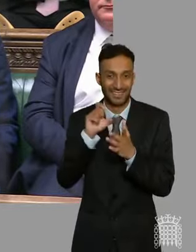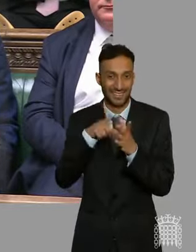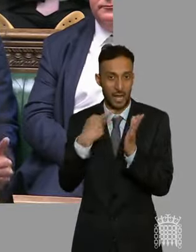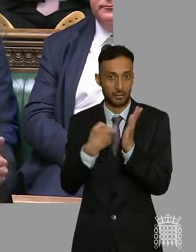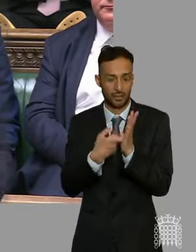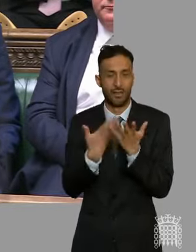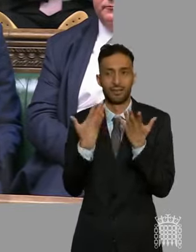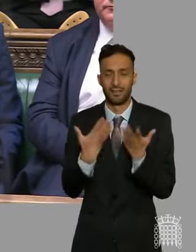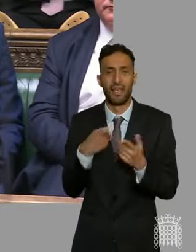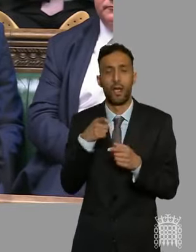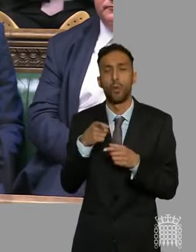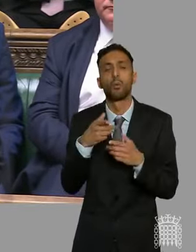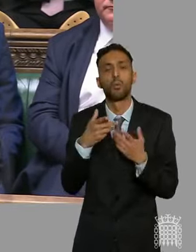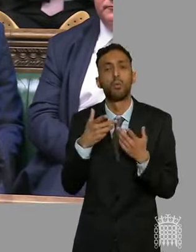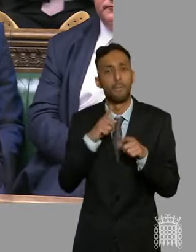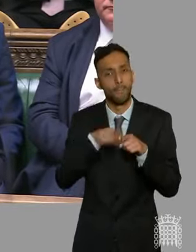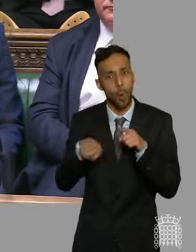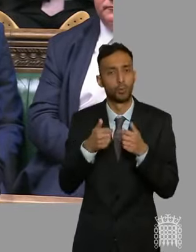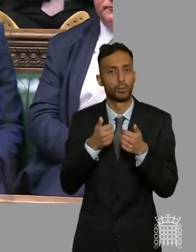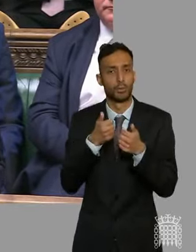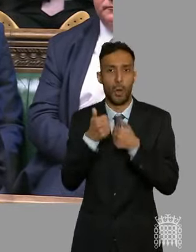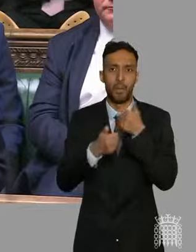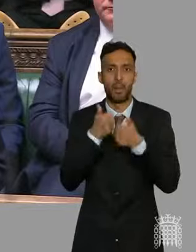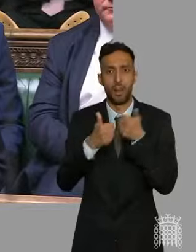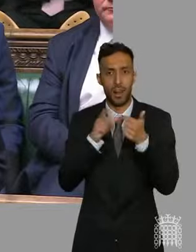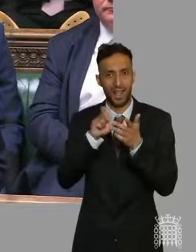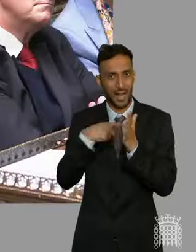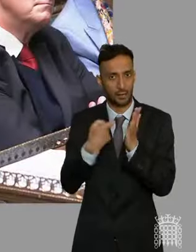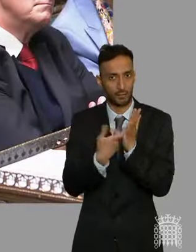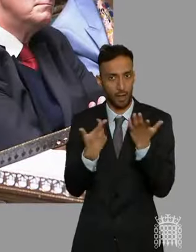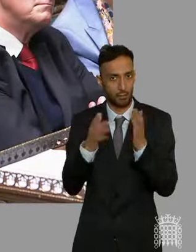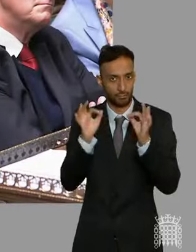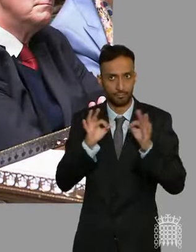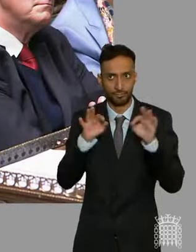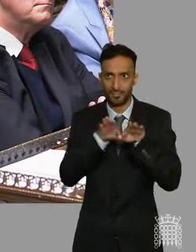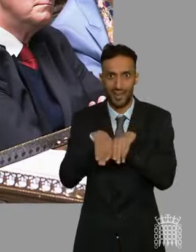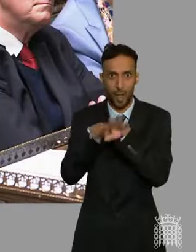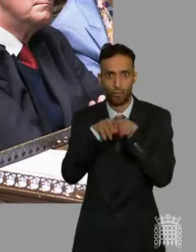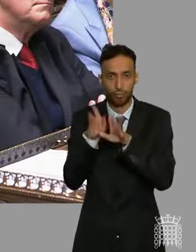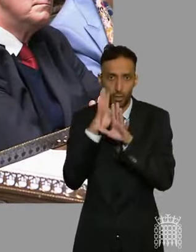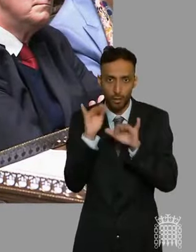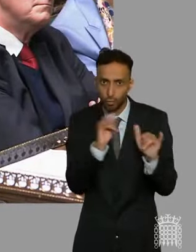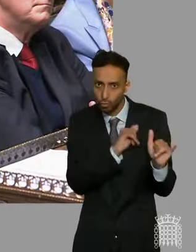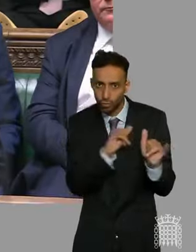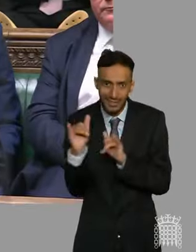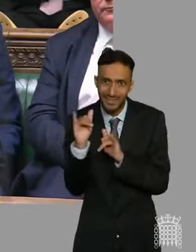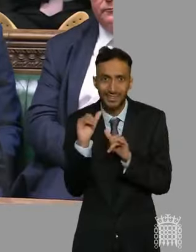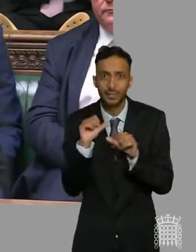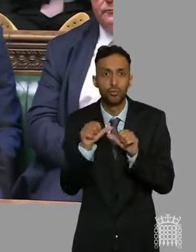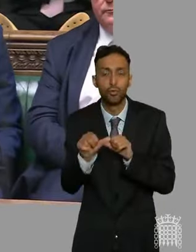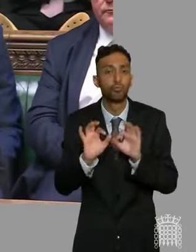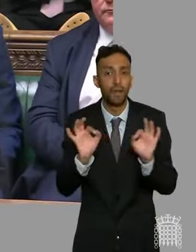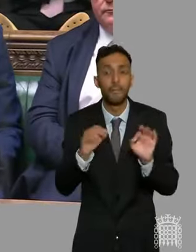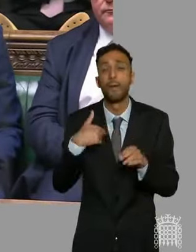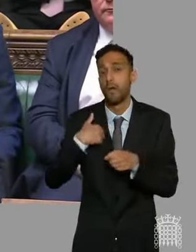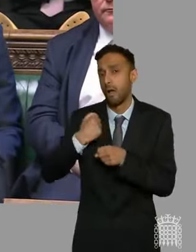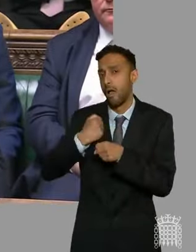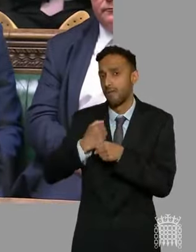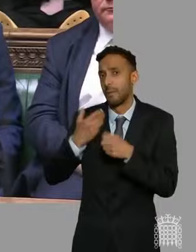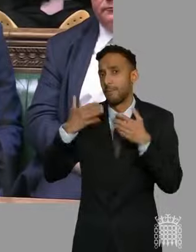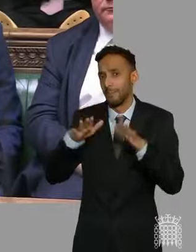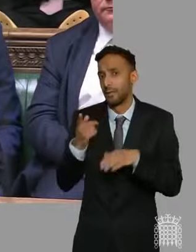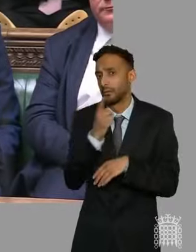made progress towards this in government, but yet there is more to do, which is why I'm delighted to have joined Prostate Cancer